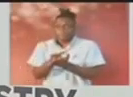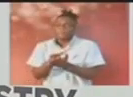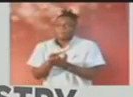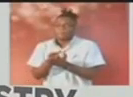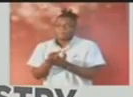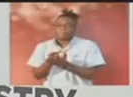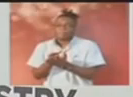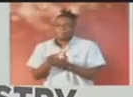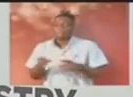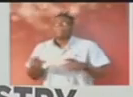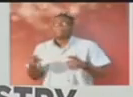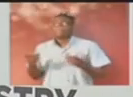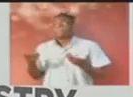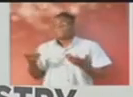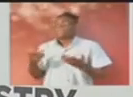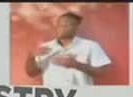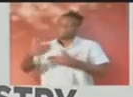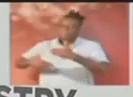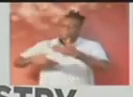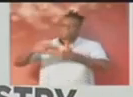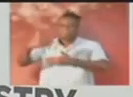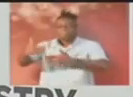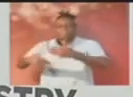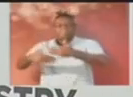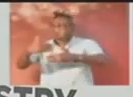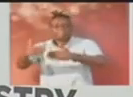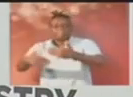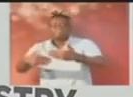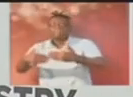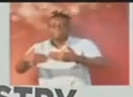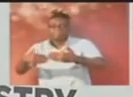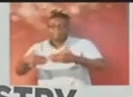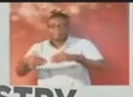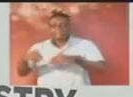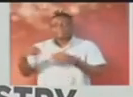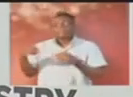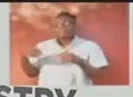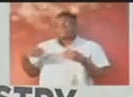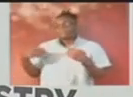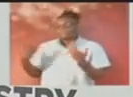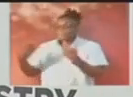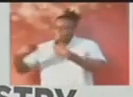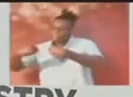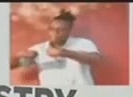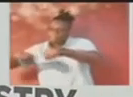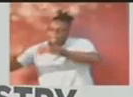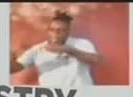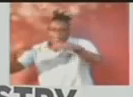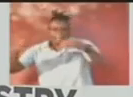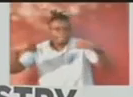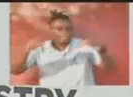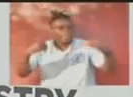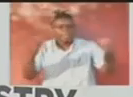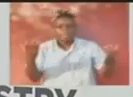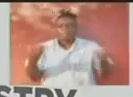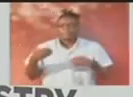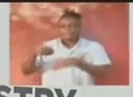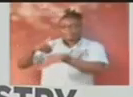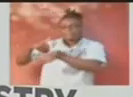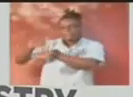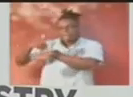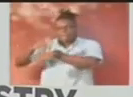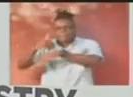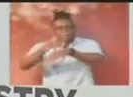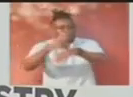to completion for marketing authorization and be submitted to WHO for pre-qualification so